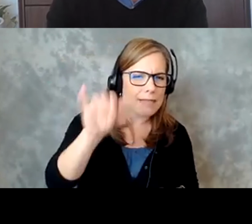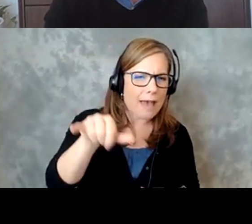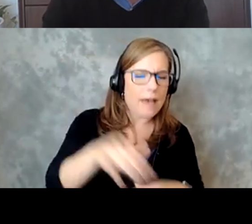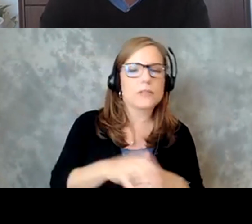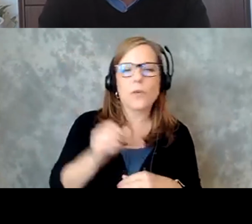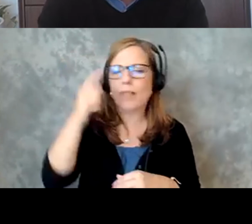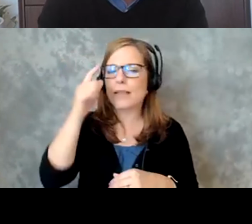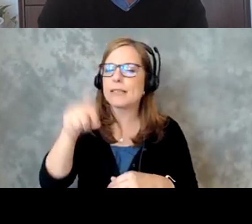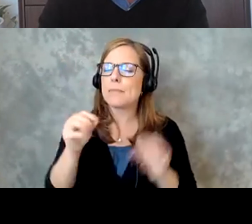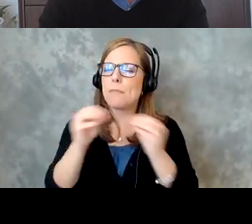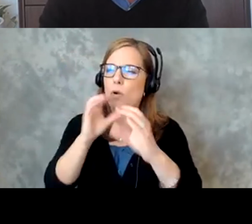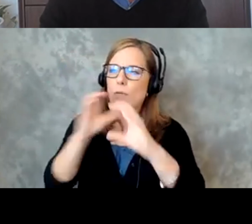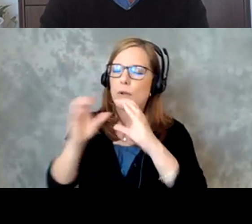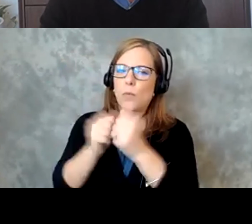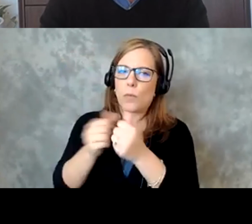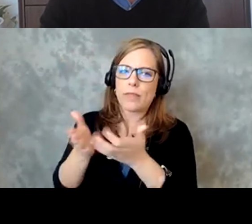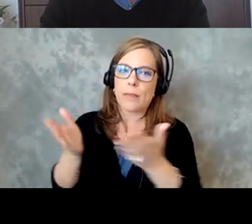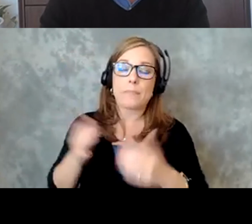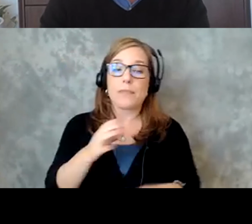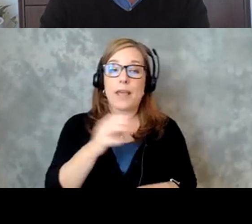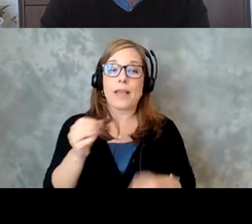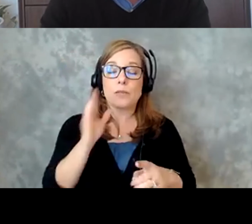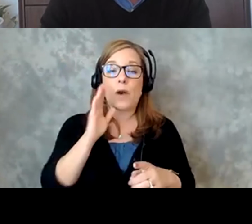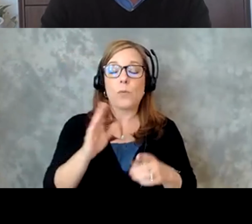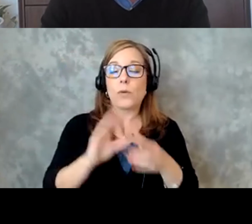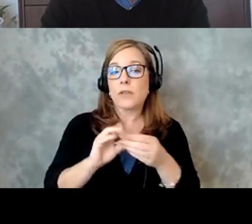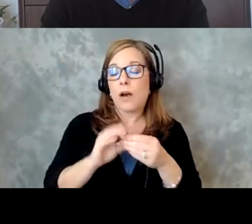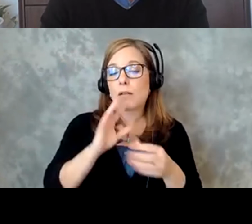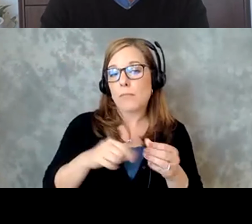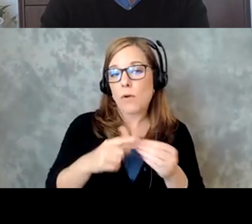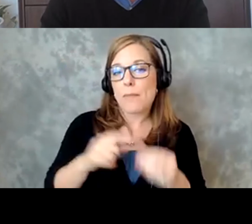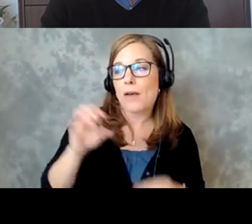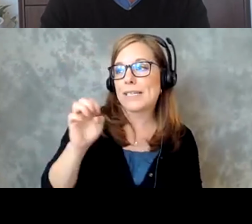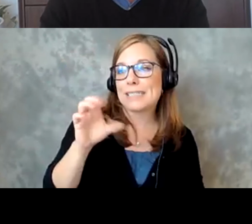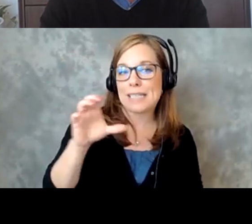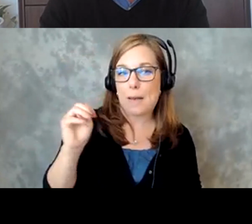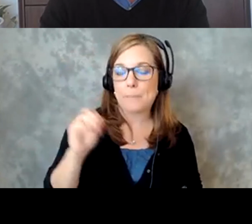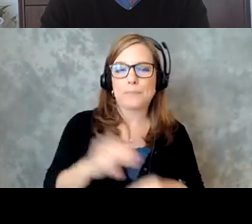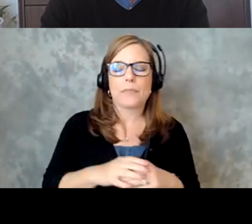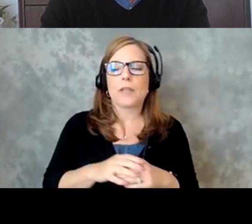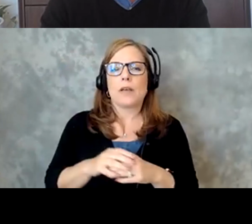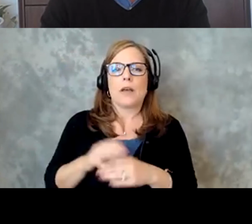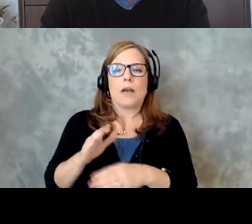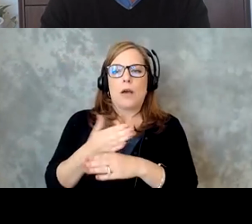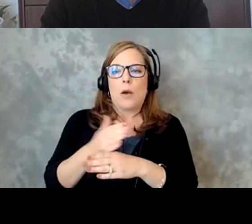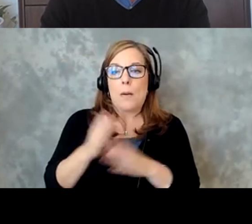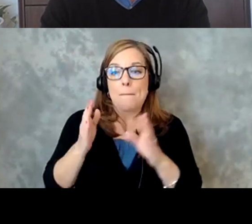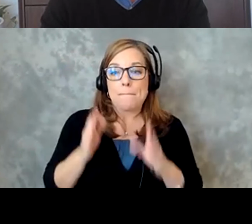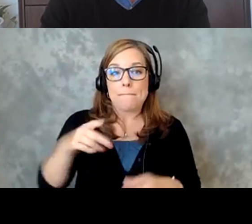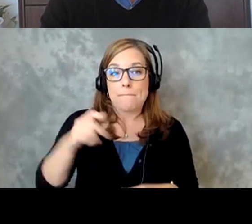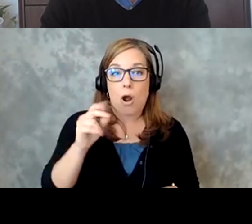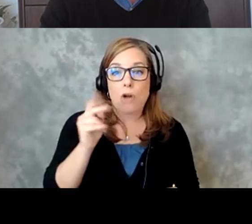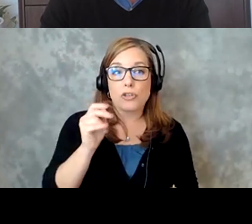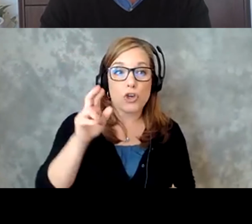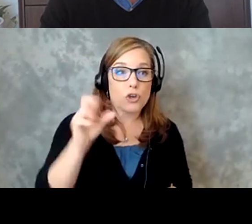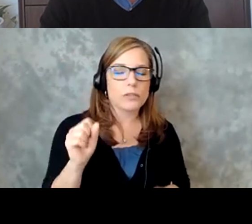more specific on the enhanced care management program. Partners has been a community-based service provider for